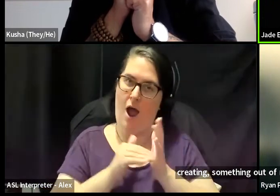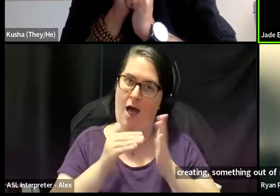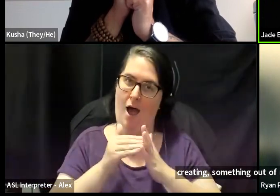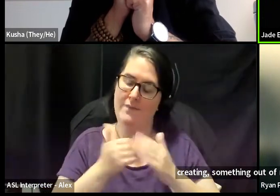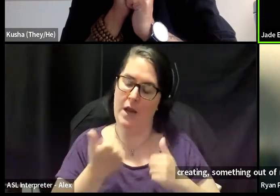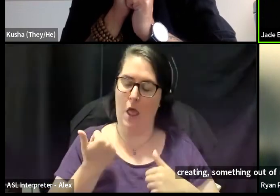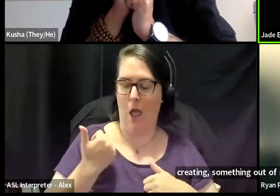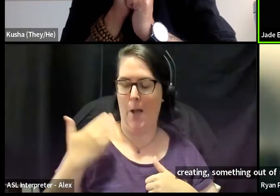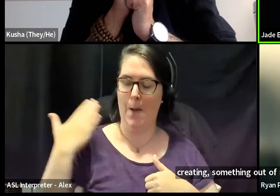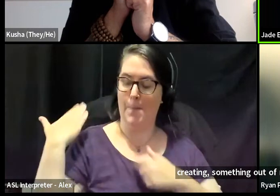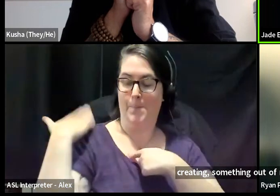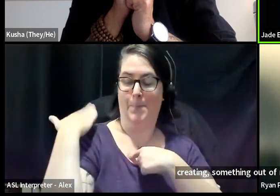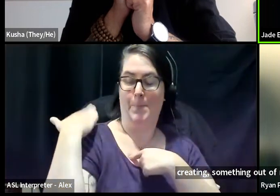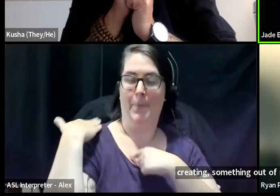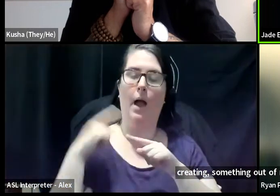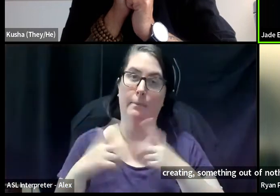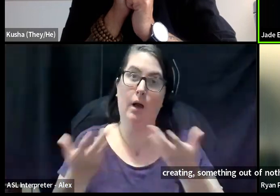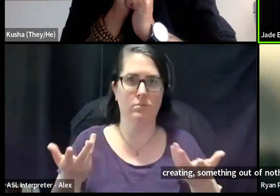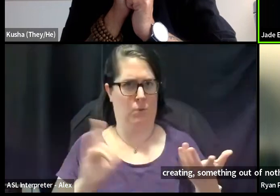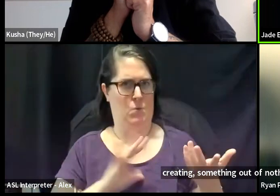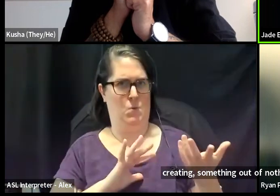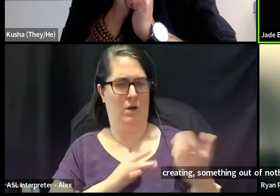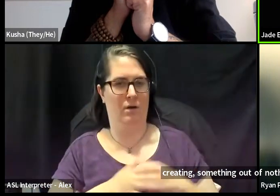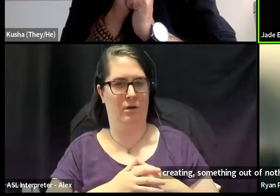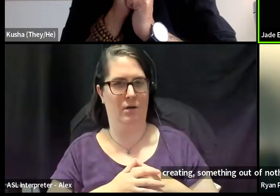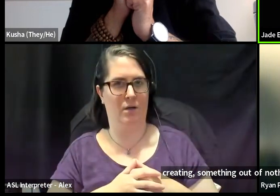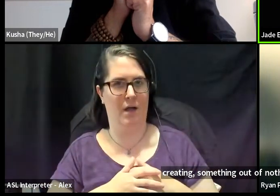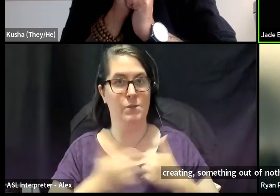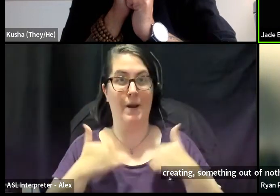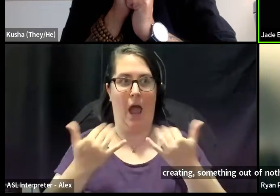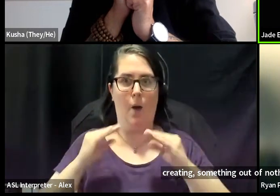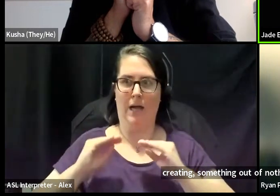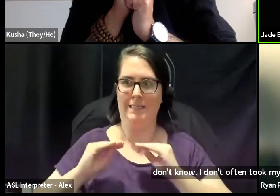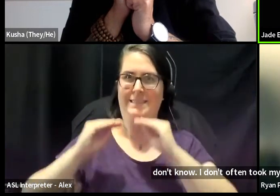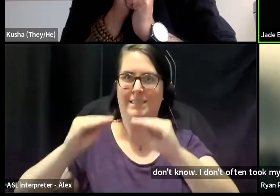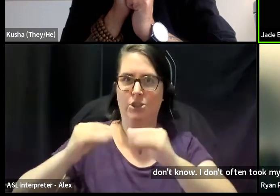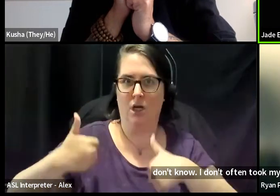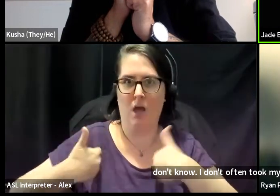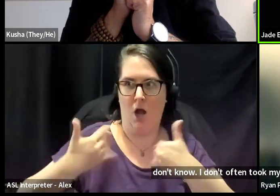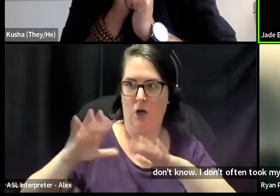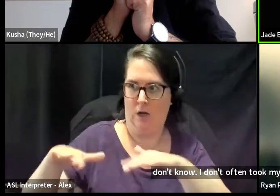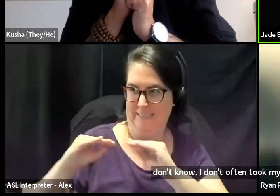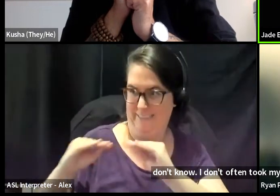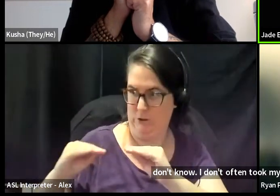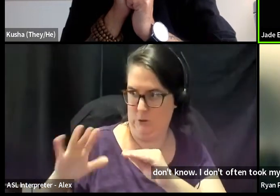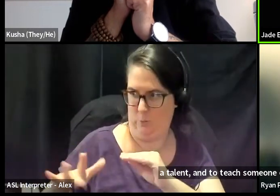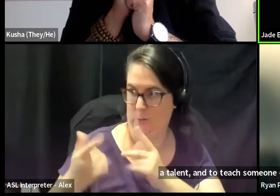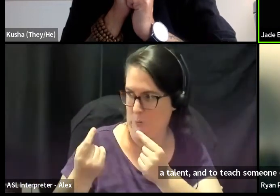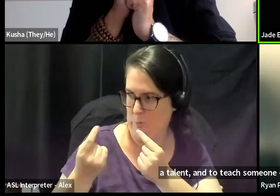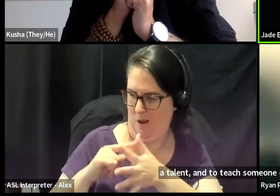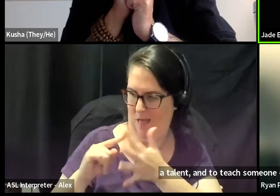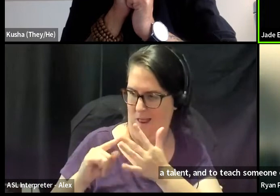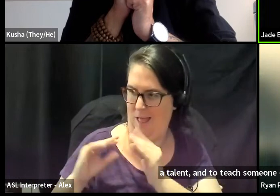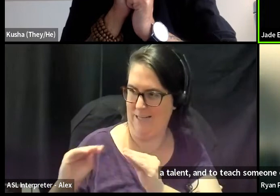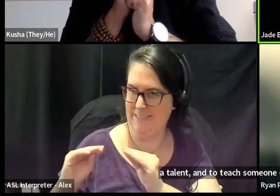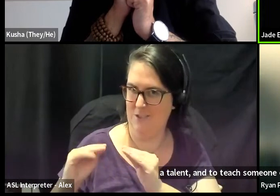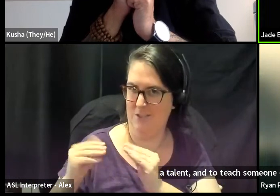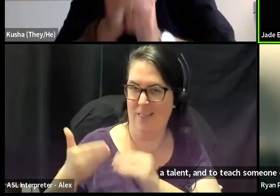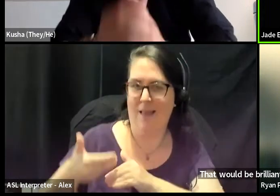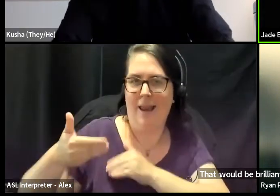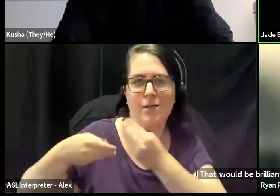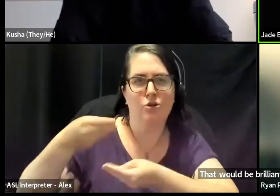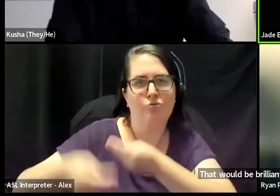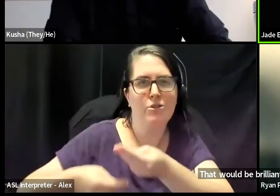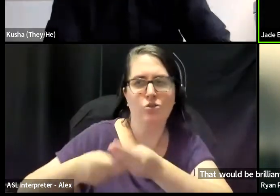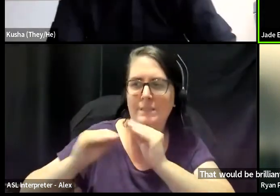that's a talent. And to teach someone else how to do that, that would be brilliant. To teach another generation of